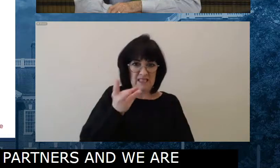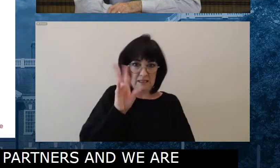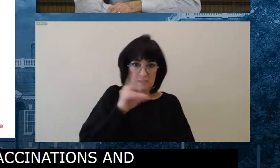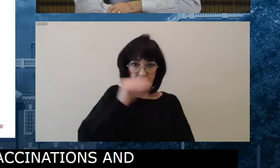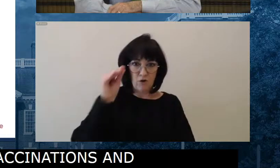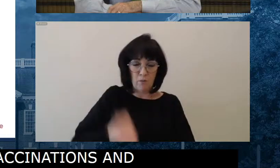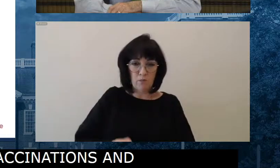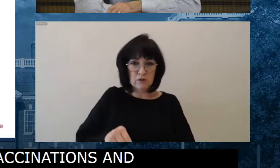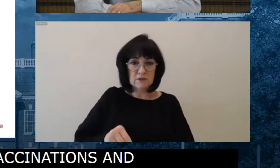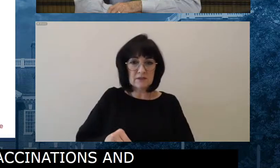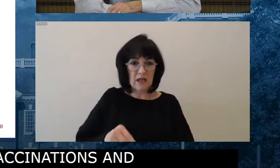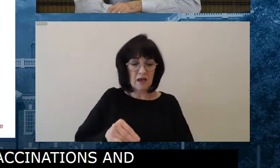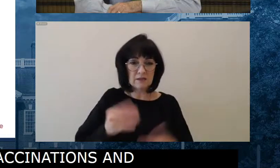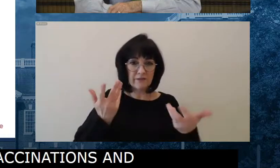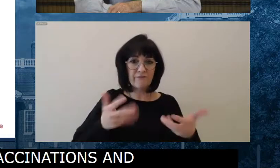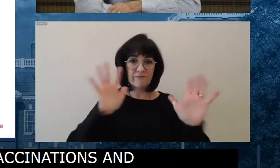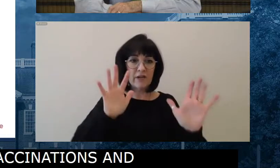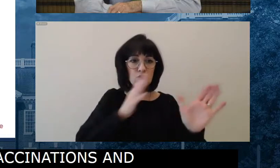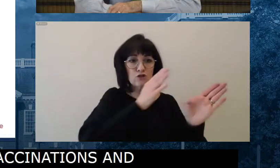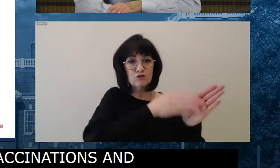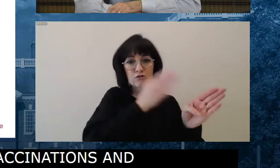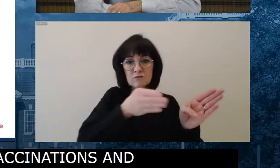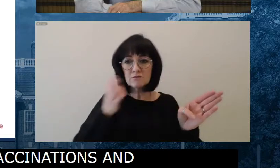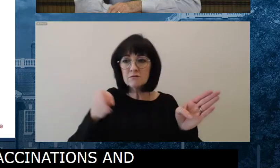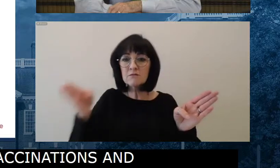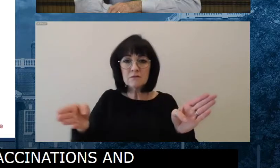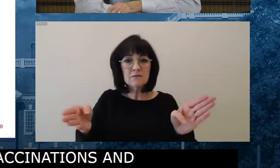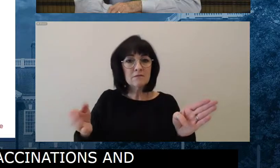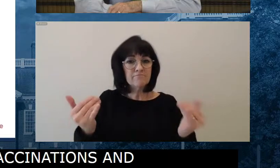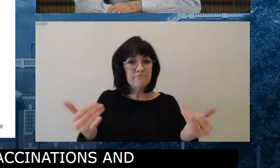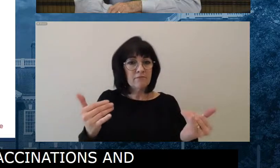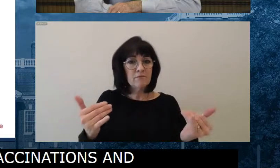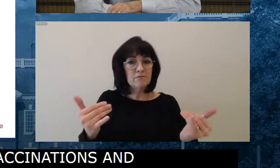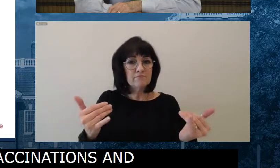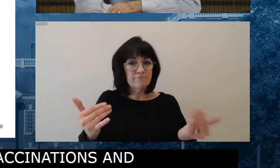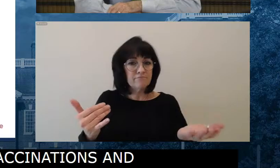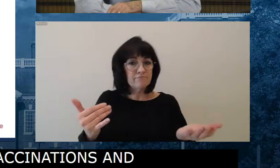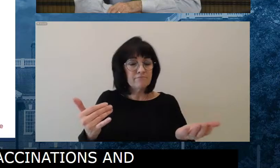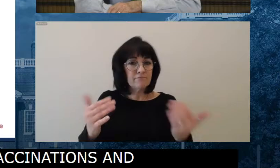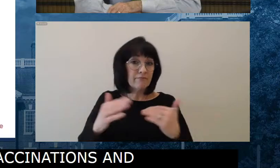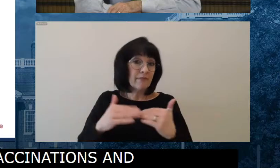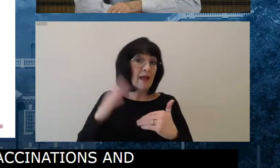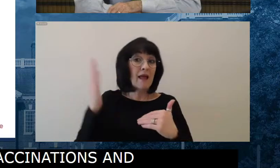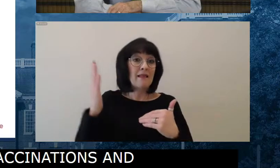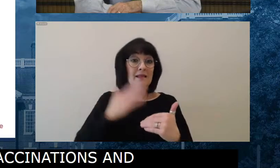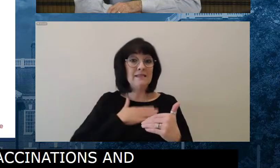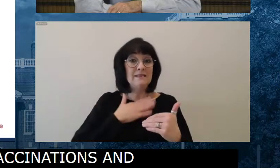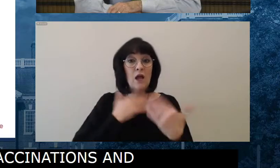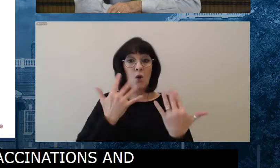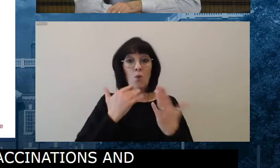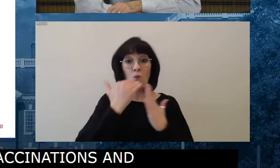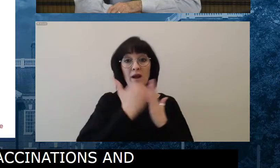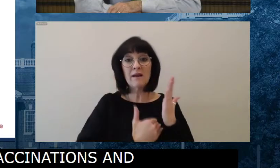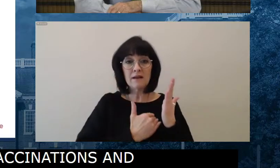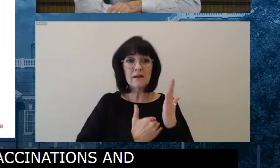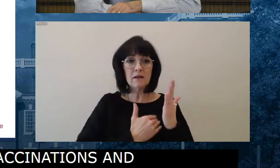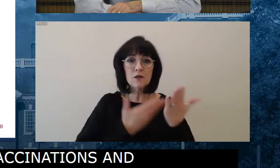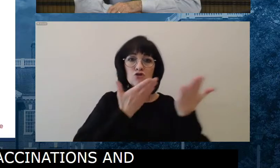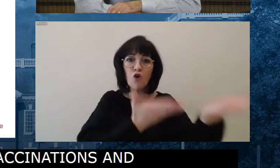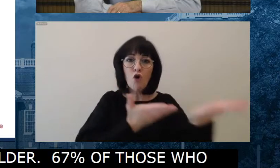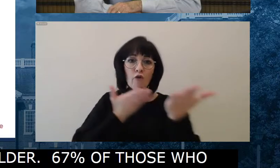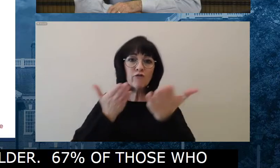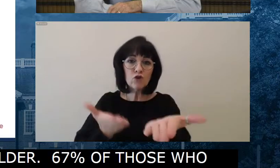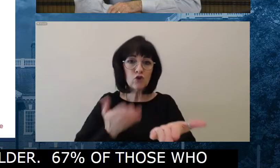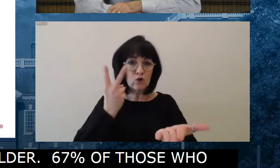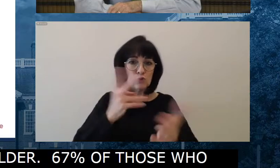who've signed up have been vaccinated, and we've given at least everybody on our waiting list at least 2 opportunities for appointments.